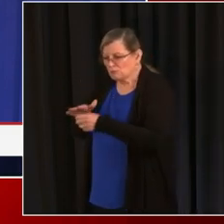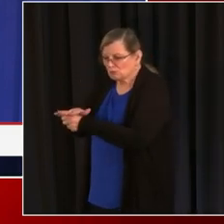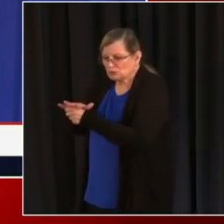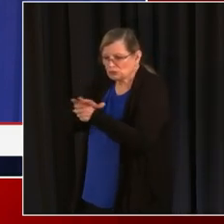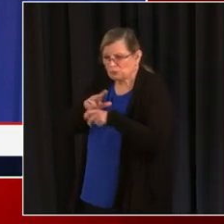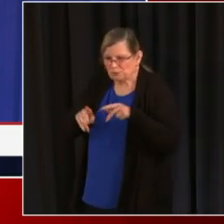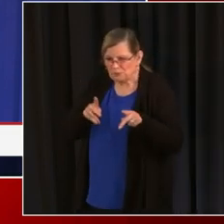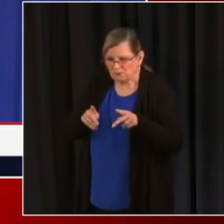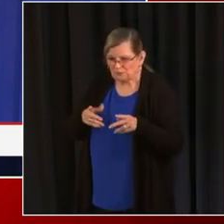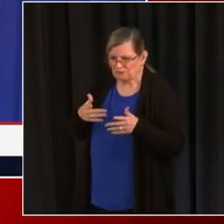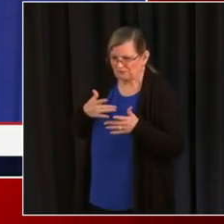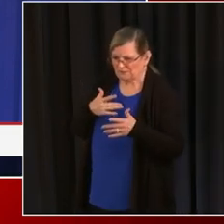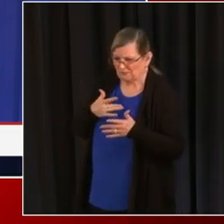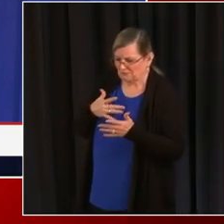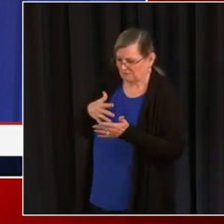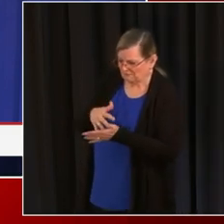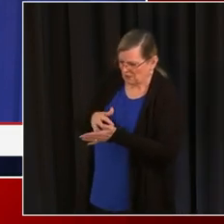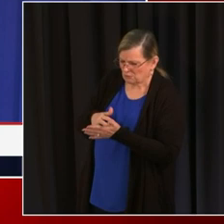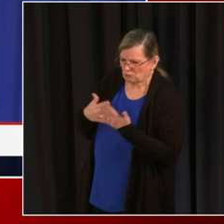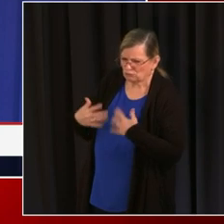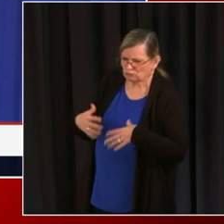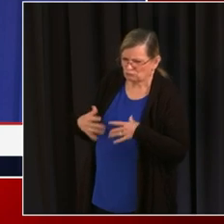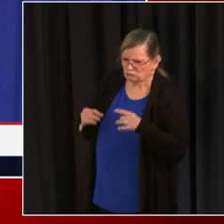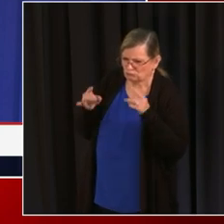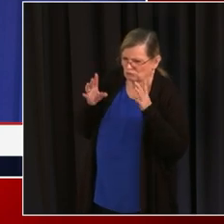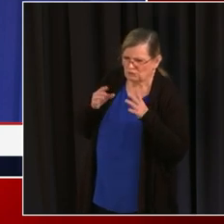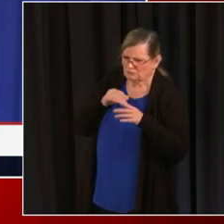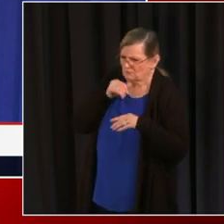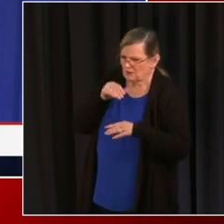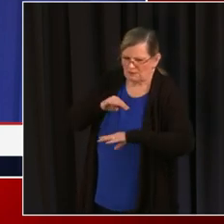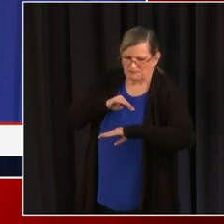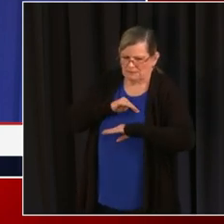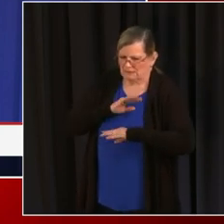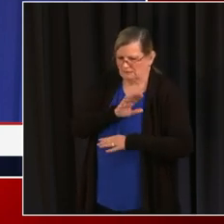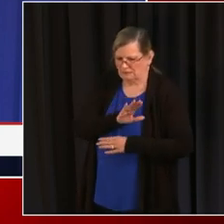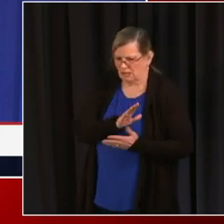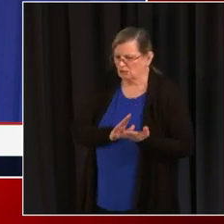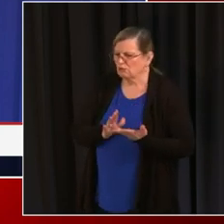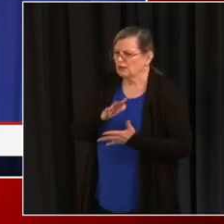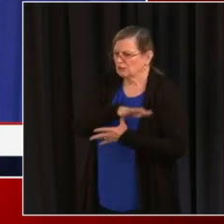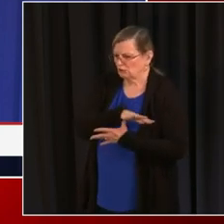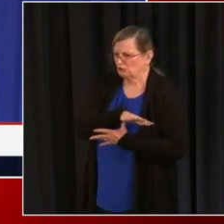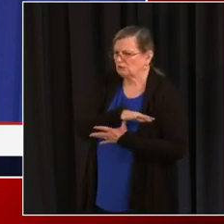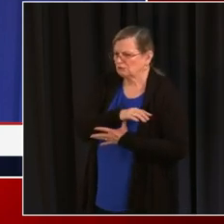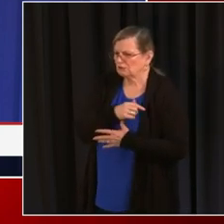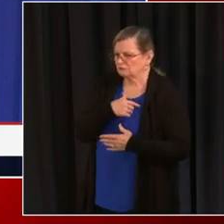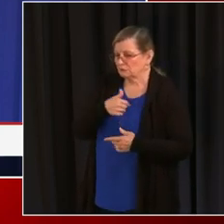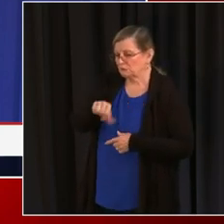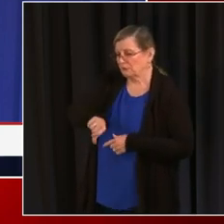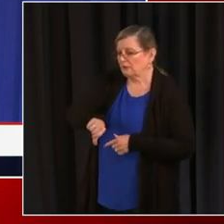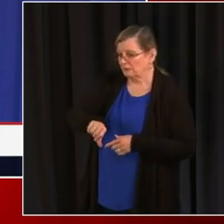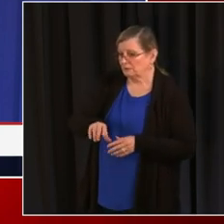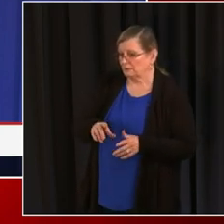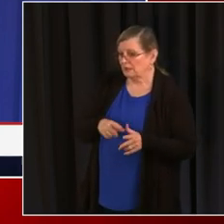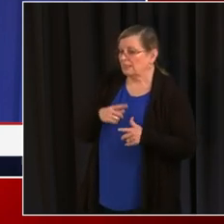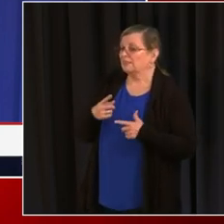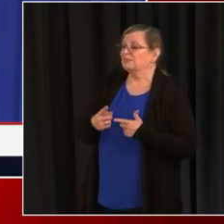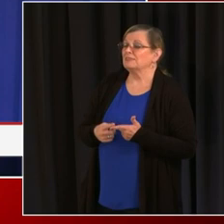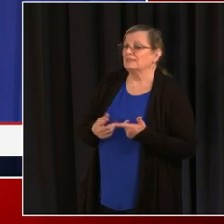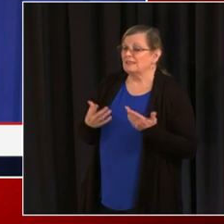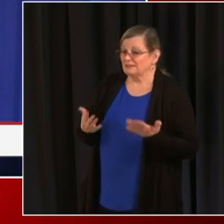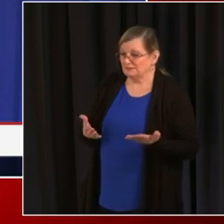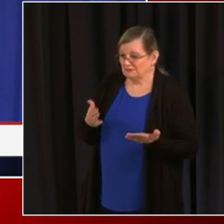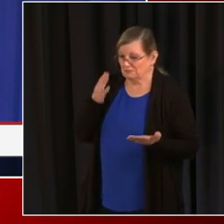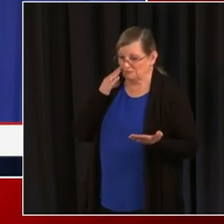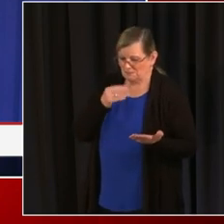social vulnerability index, as you know, and we did not meet that criteria. We were told that we were denied. We then, and I know the